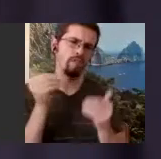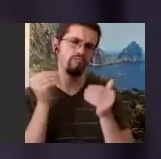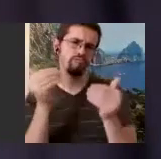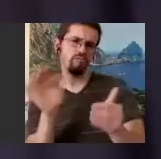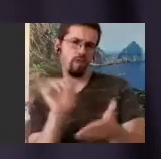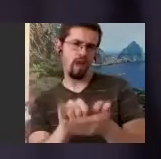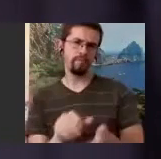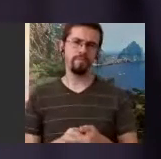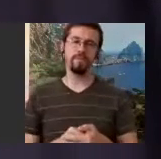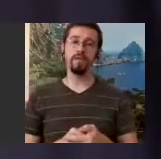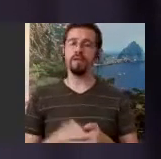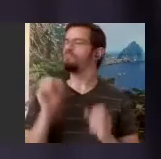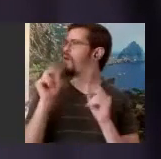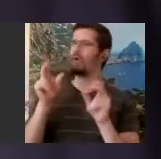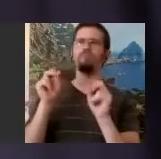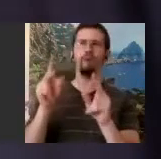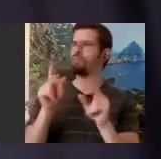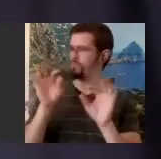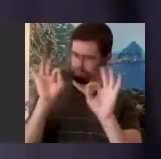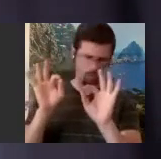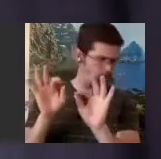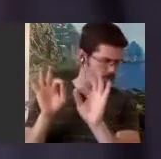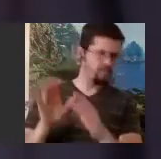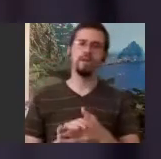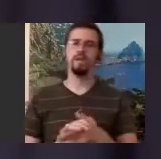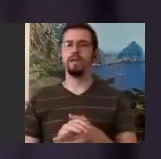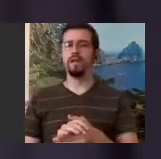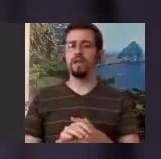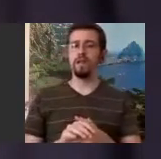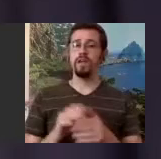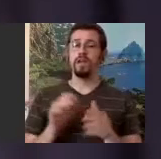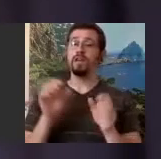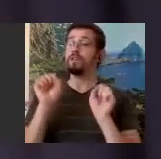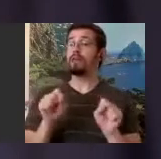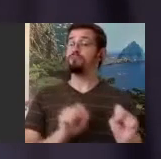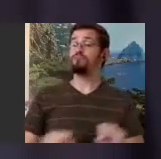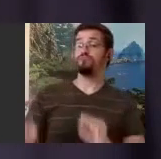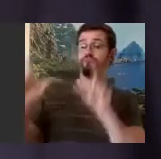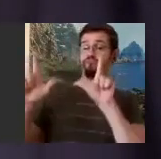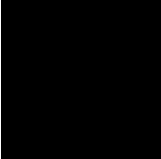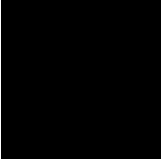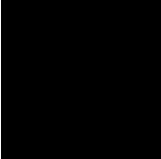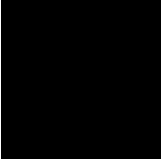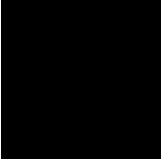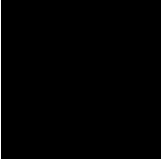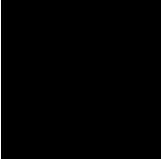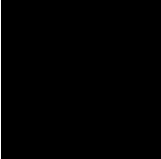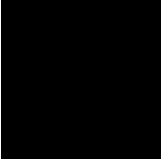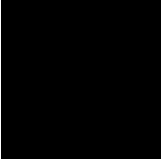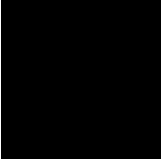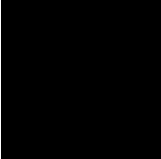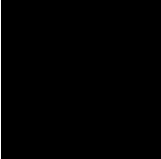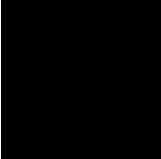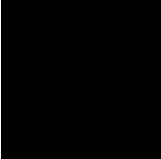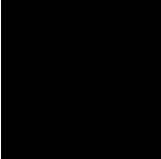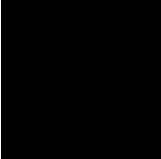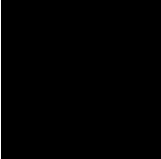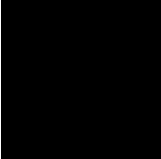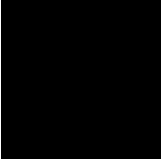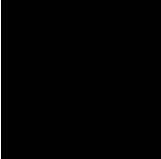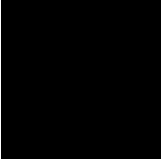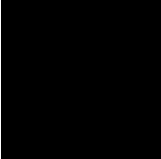old-fashioned way? Okay. Yeah. So you can start with the first slide. All right, I'm clicking on slide, Steve, and here we